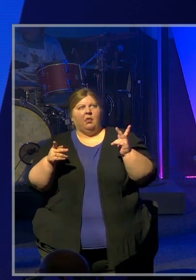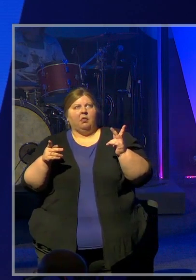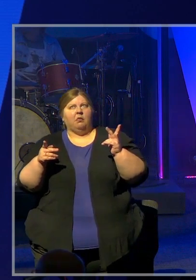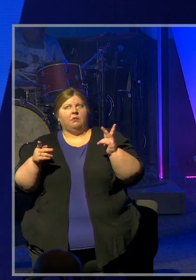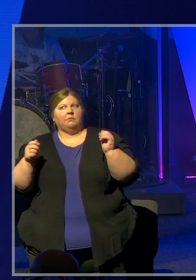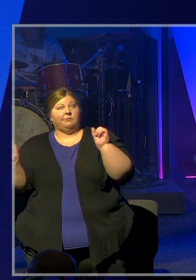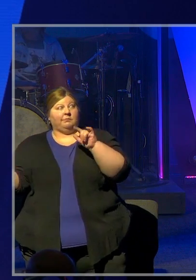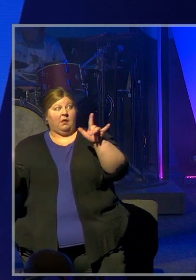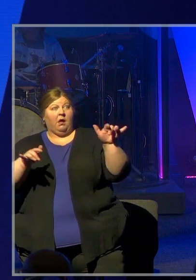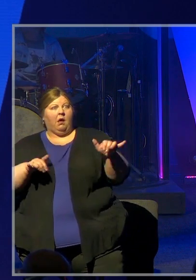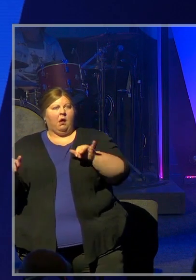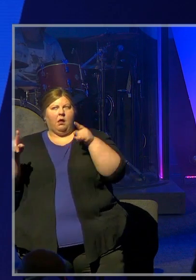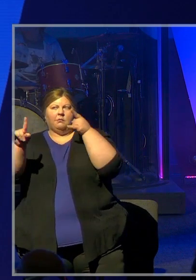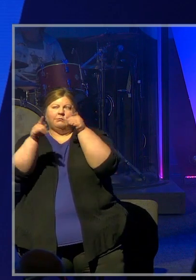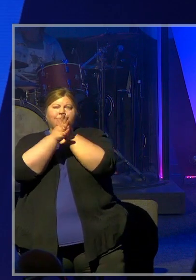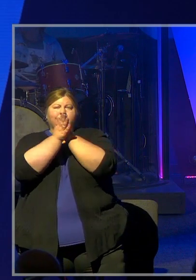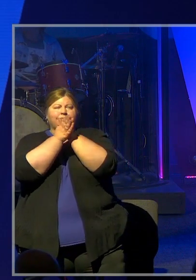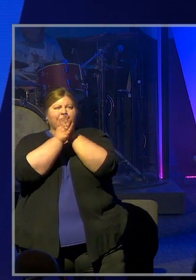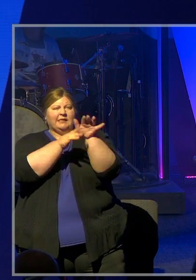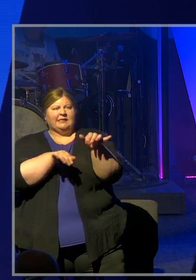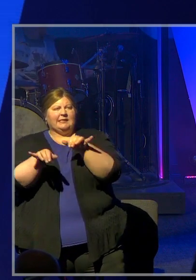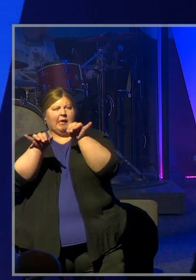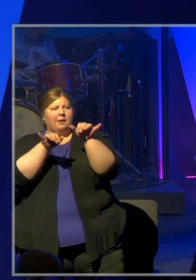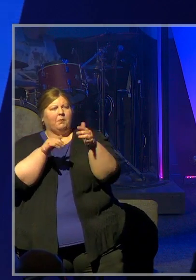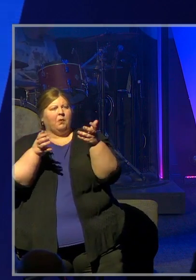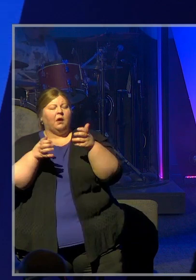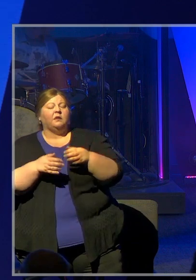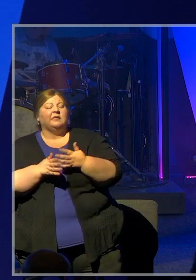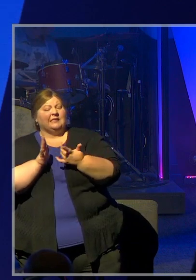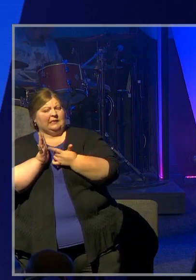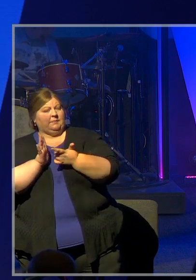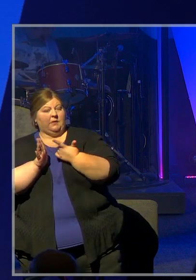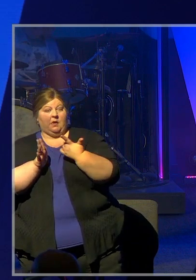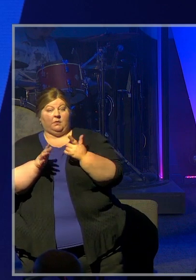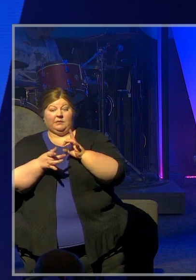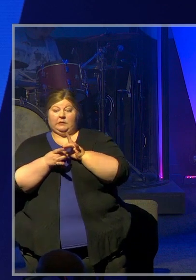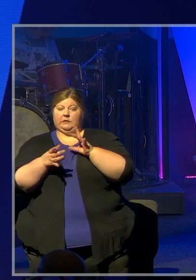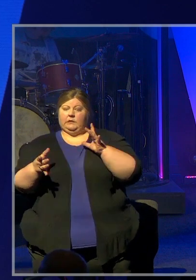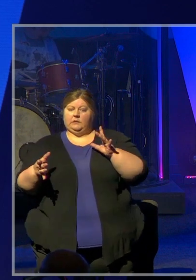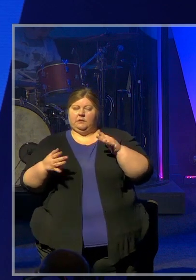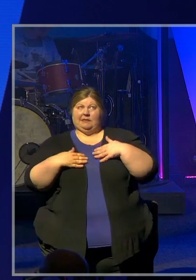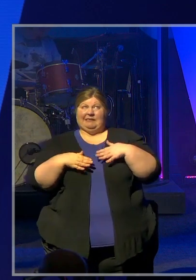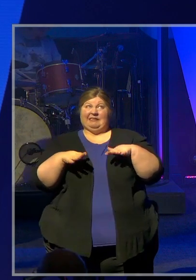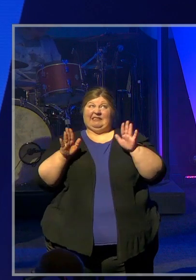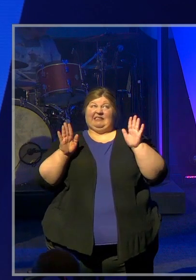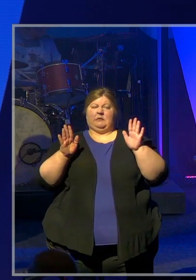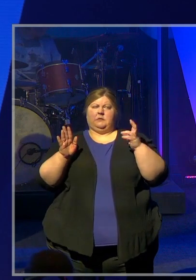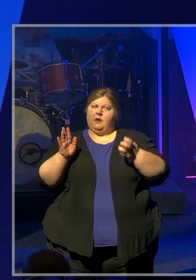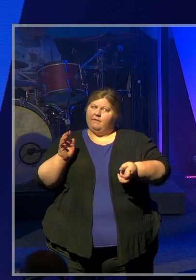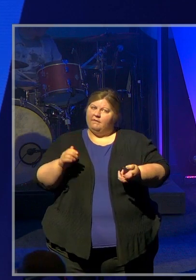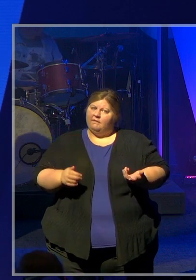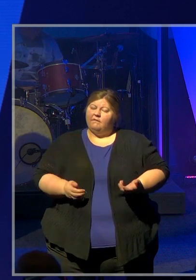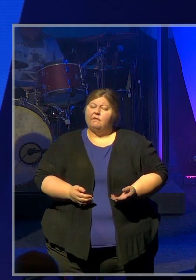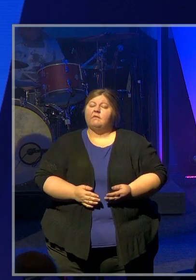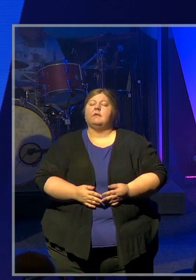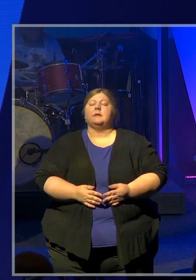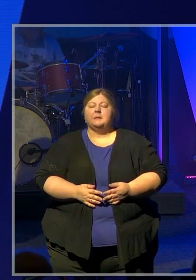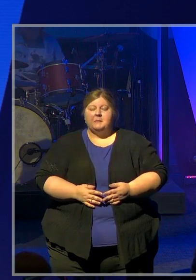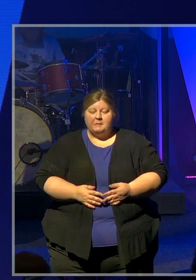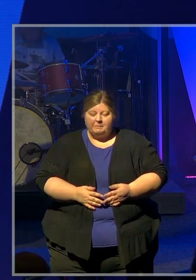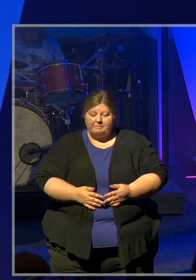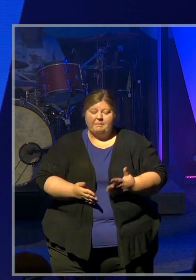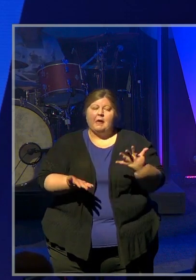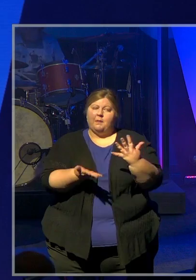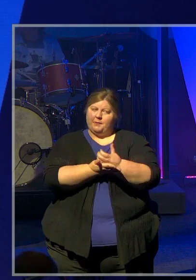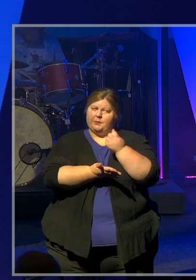all are seeking after the same thing. And sometimes it's hard to let go and surrender. So I just encourage you to use this